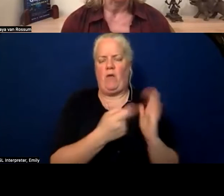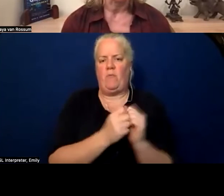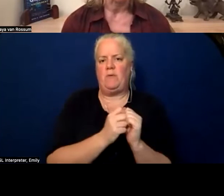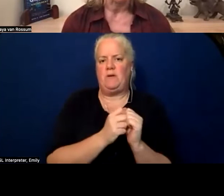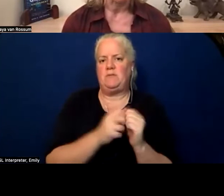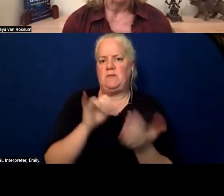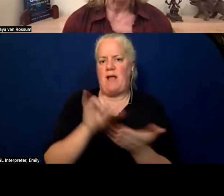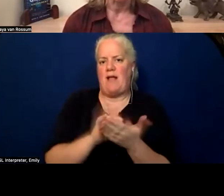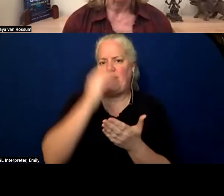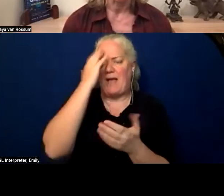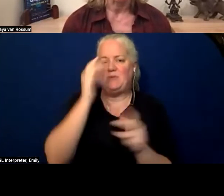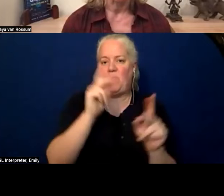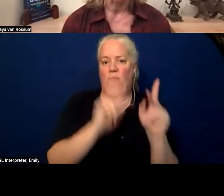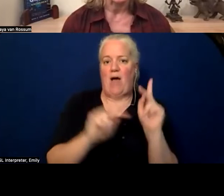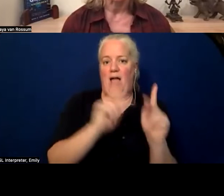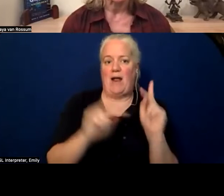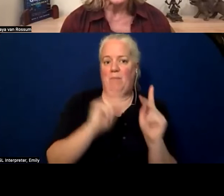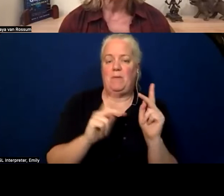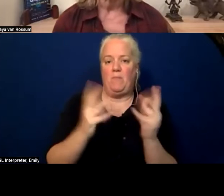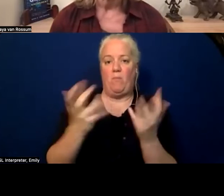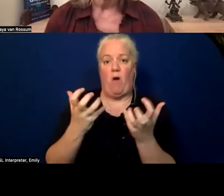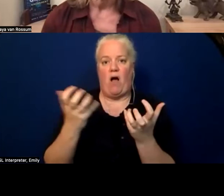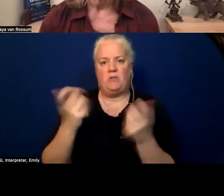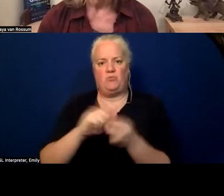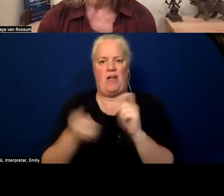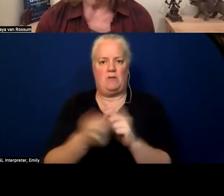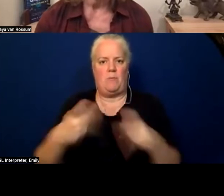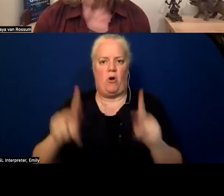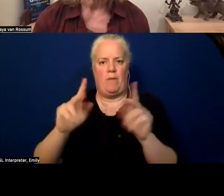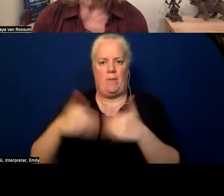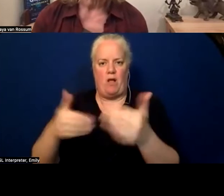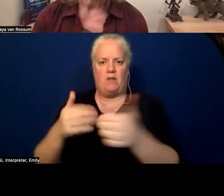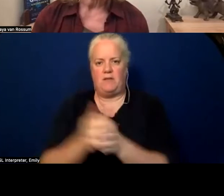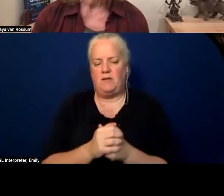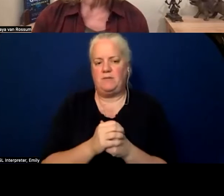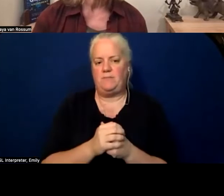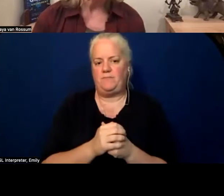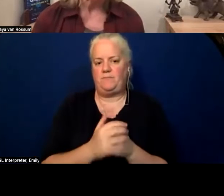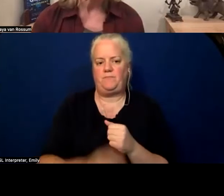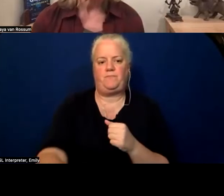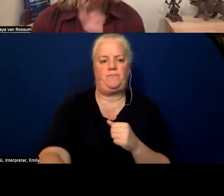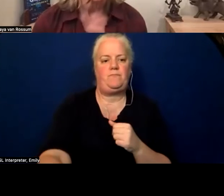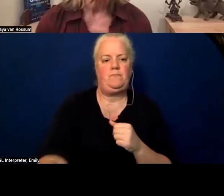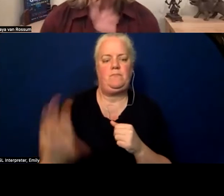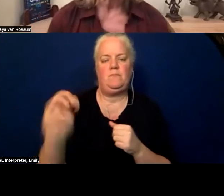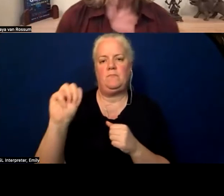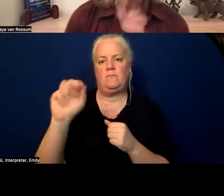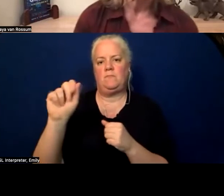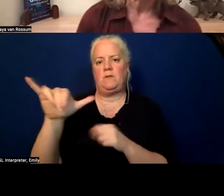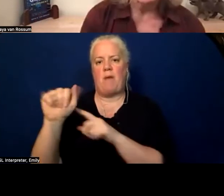seeking permitting reform in the first place. And we are going to have to look in those situations where there is